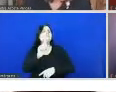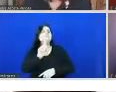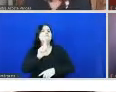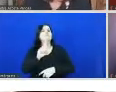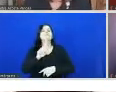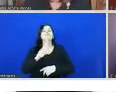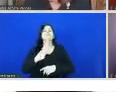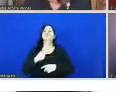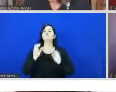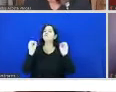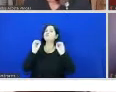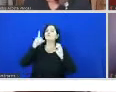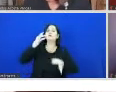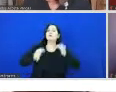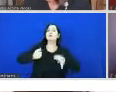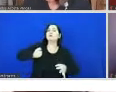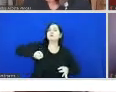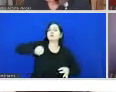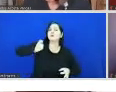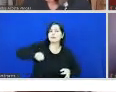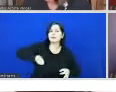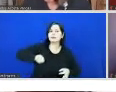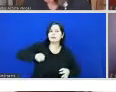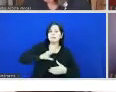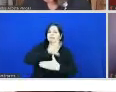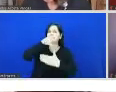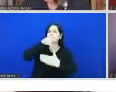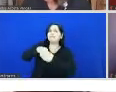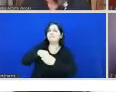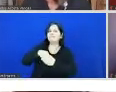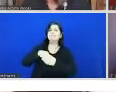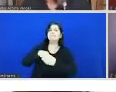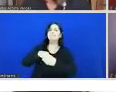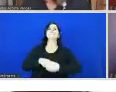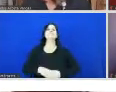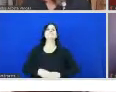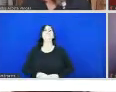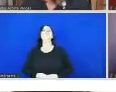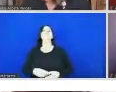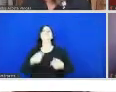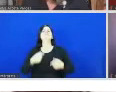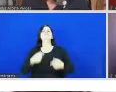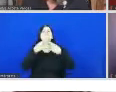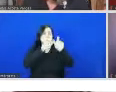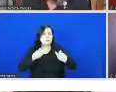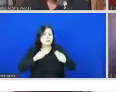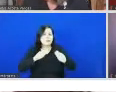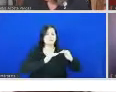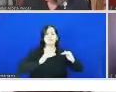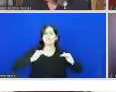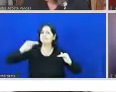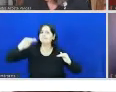of rights, is first and foremost a basic human right. It is reflected in the core international human